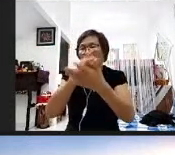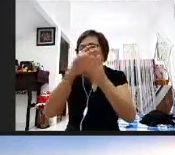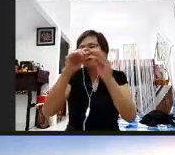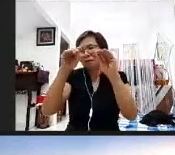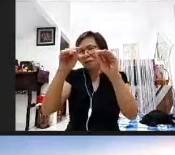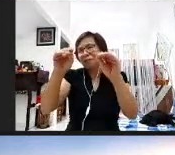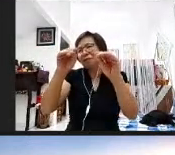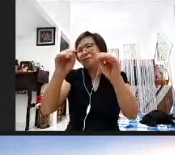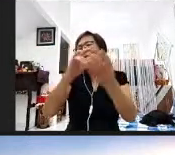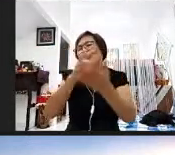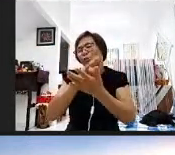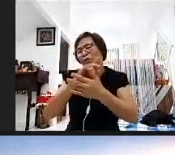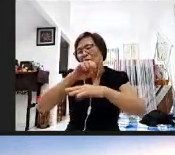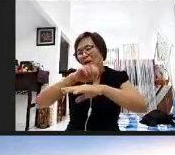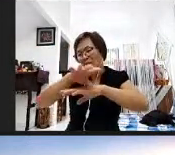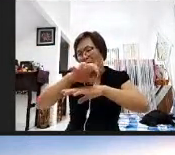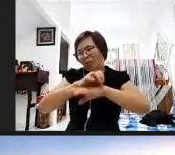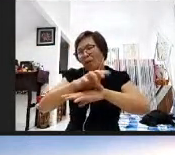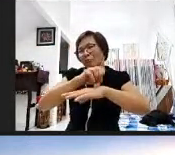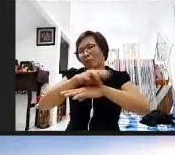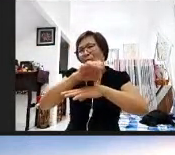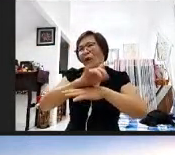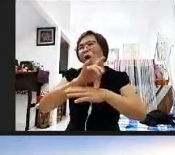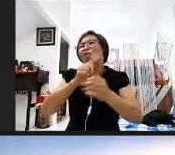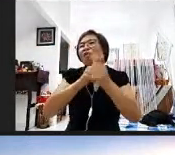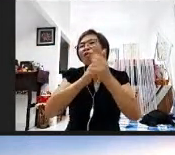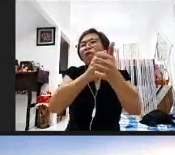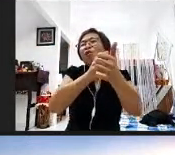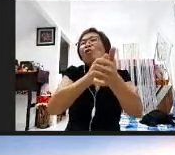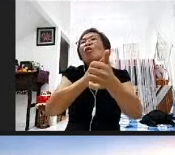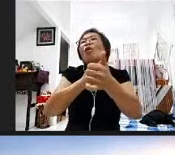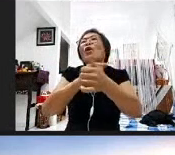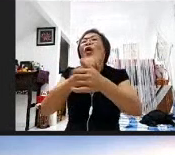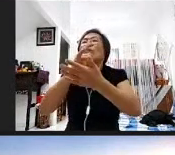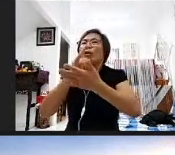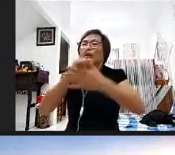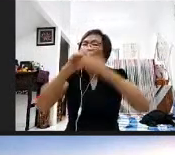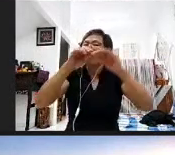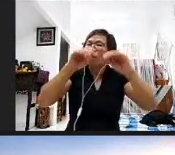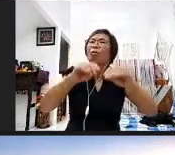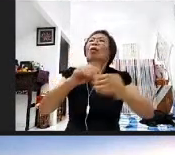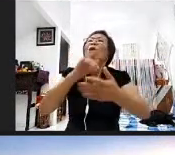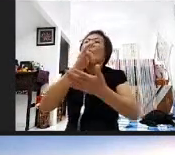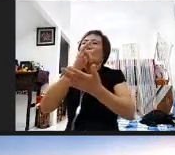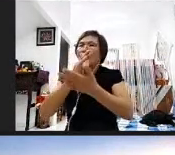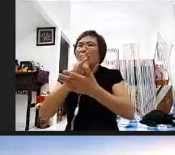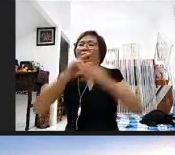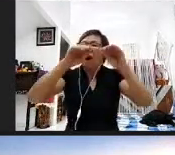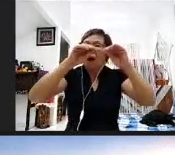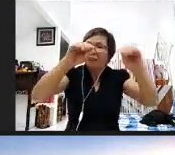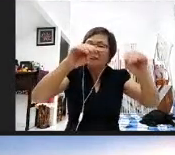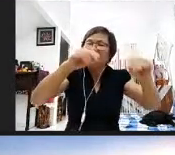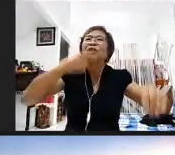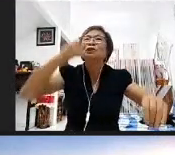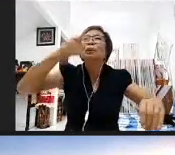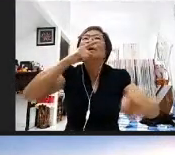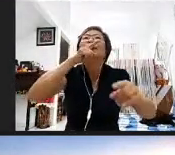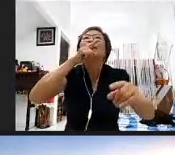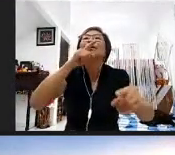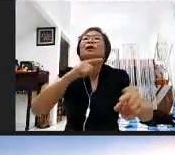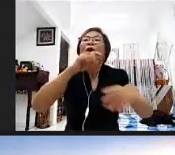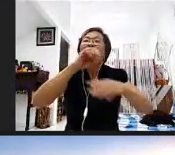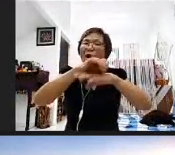advice on right speech and how to communicate properly. The Buddha advised